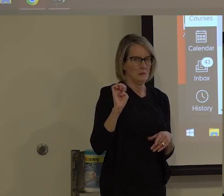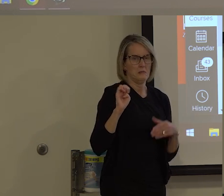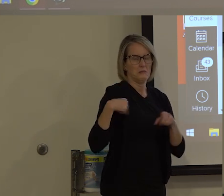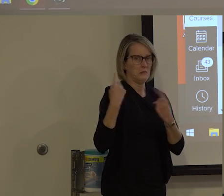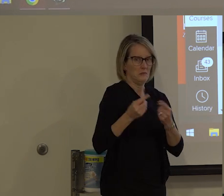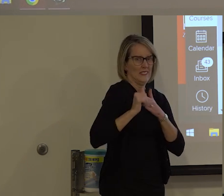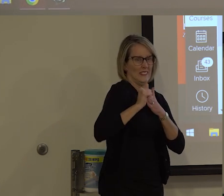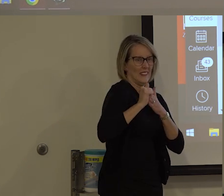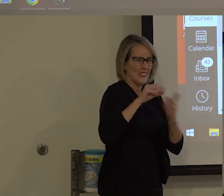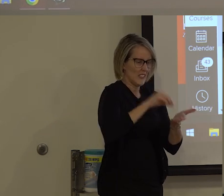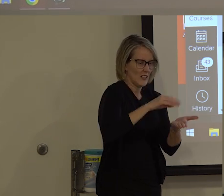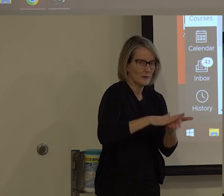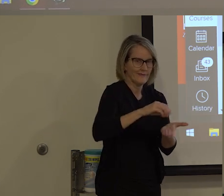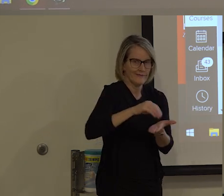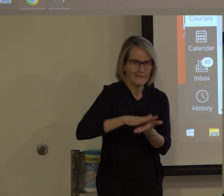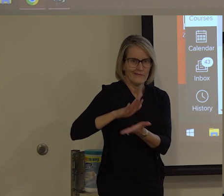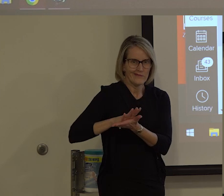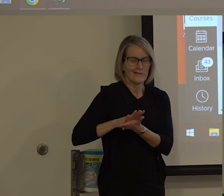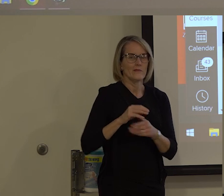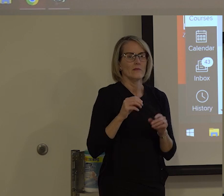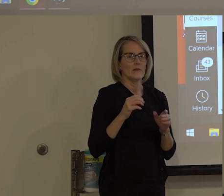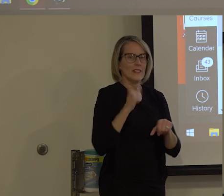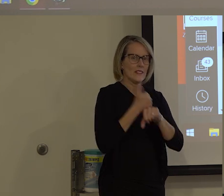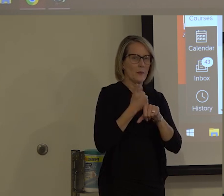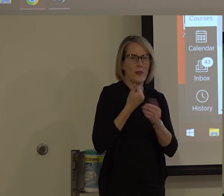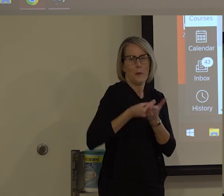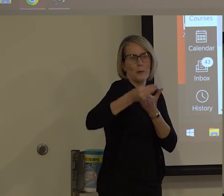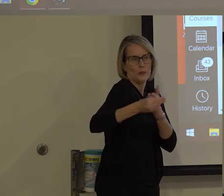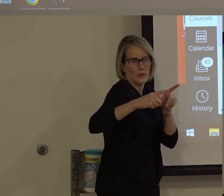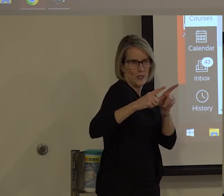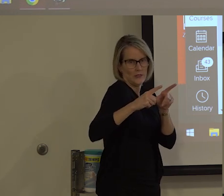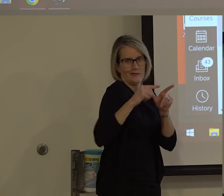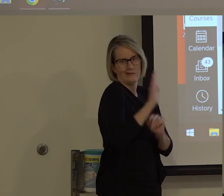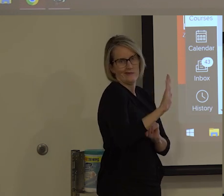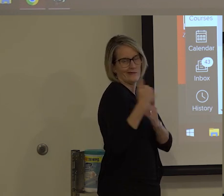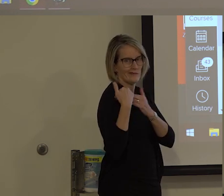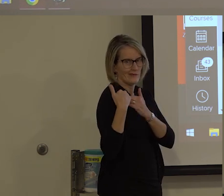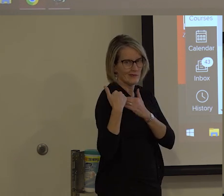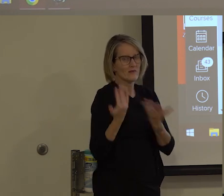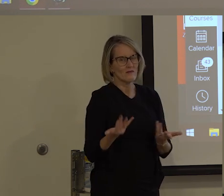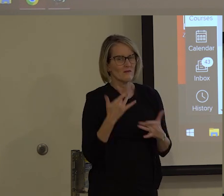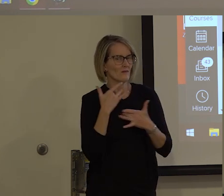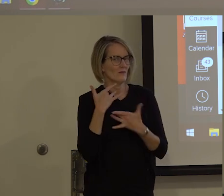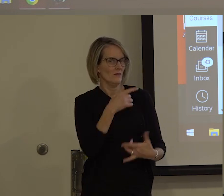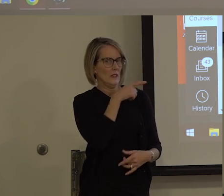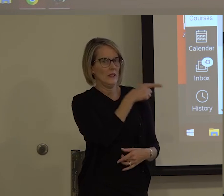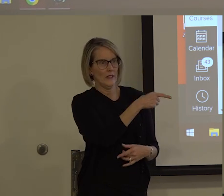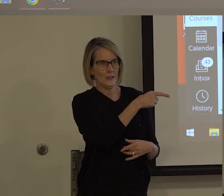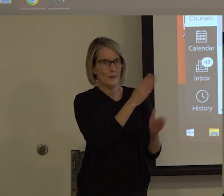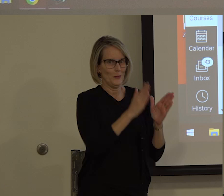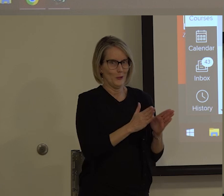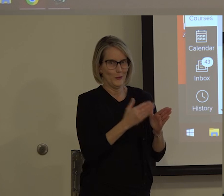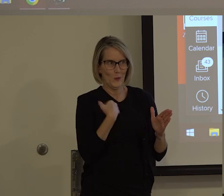those things. And he's the one who I think puts the purchasing through for the licenses and all that. So usually he's the one that Elizabeth and the rest of